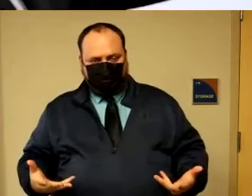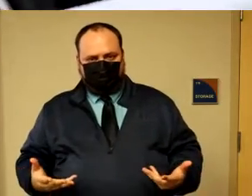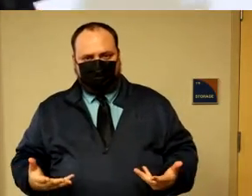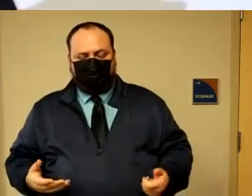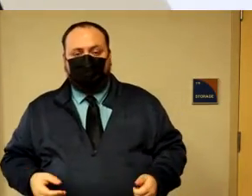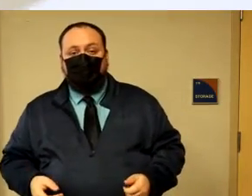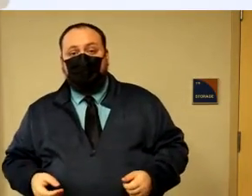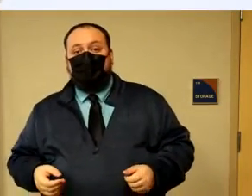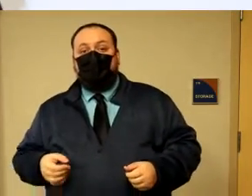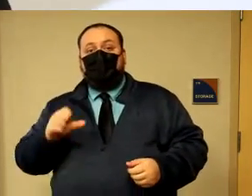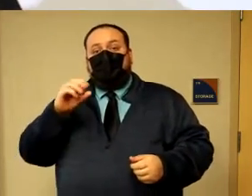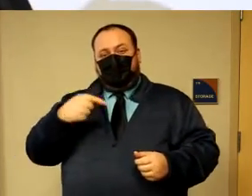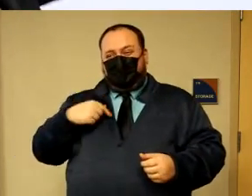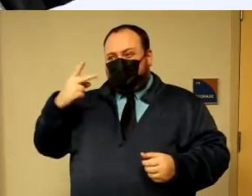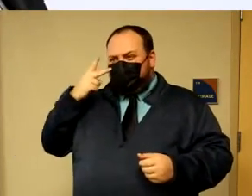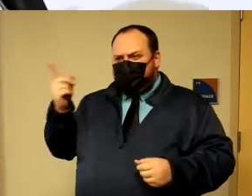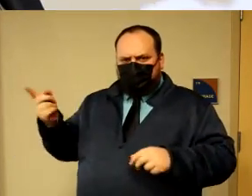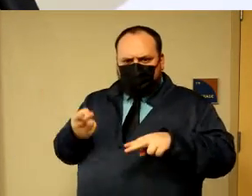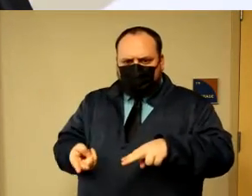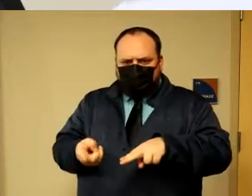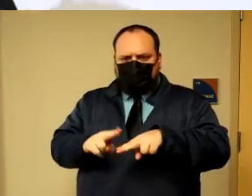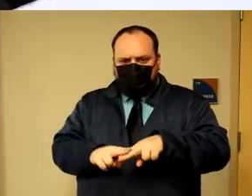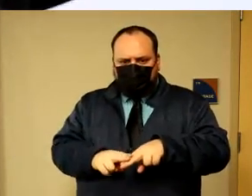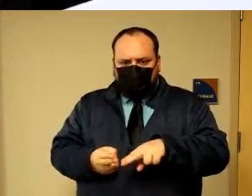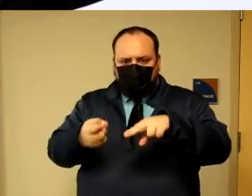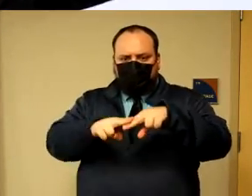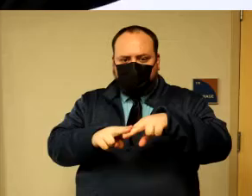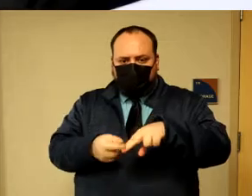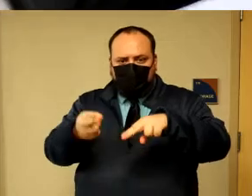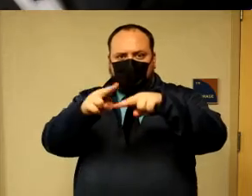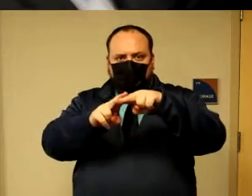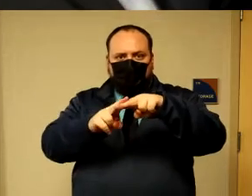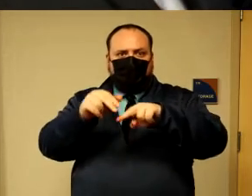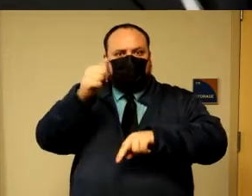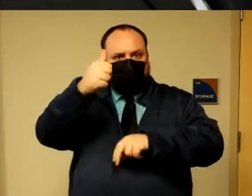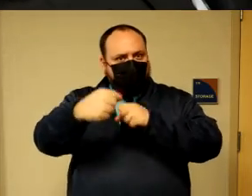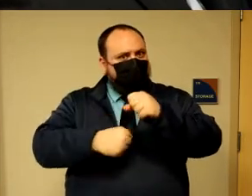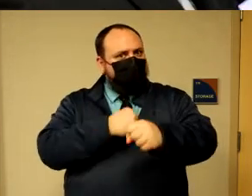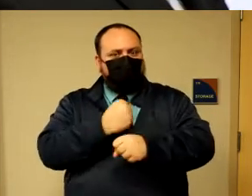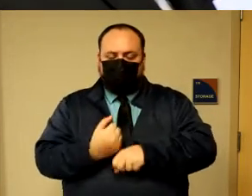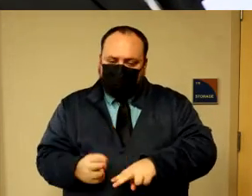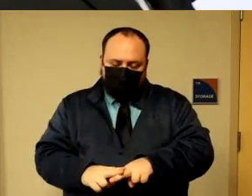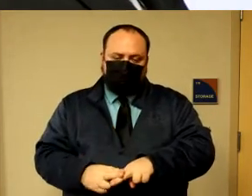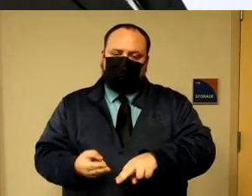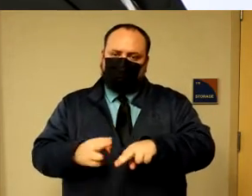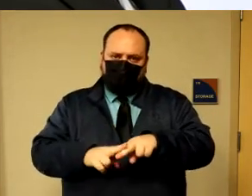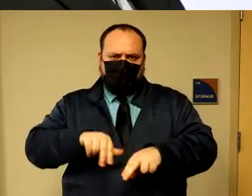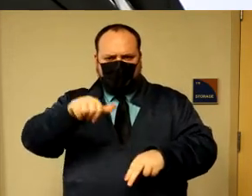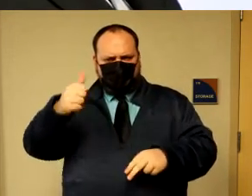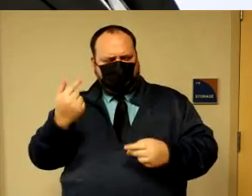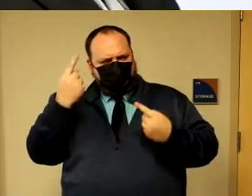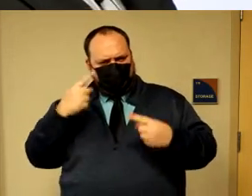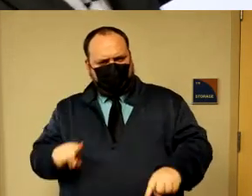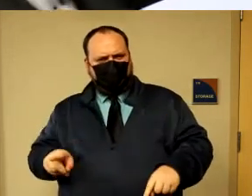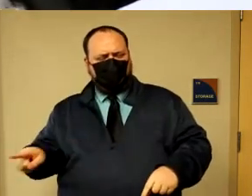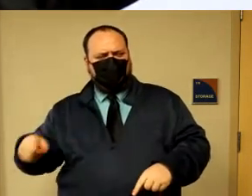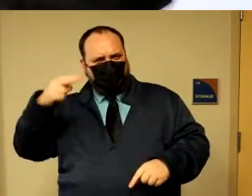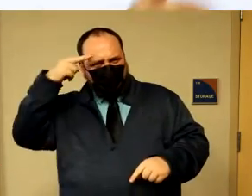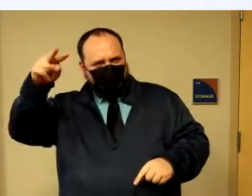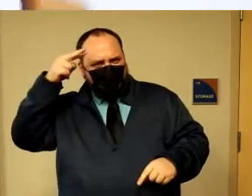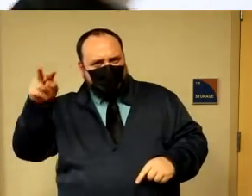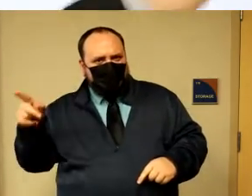So we see that the increase keeps happening every 10 years, right? And the other thing that keeps happening is that the